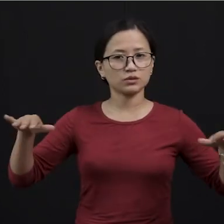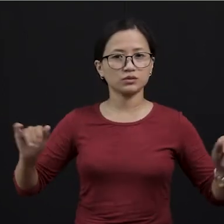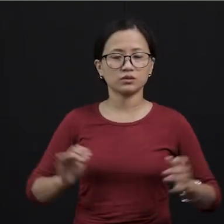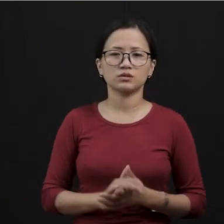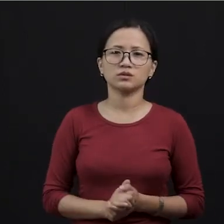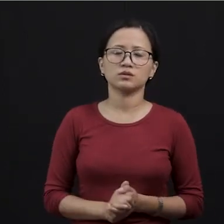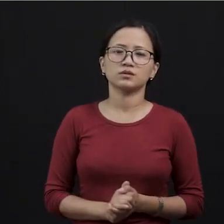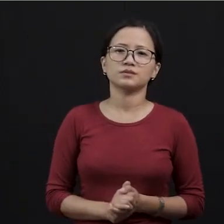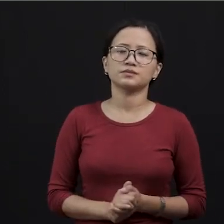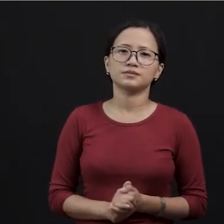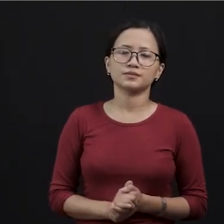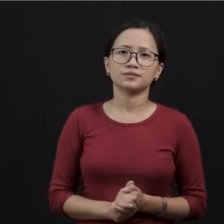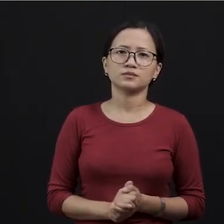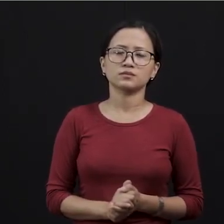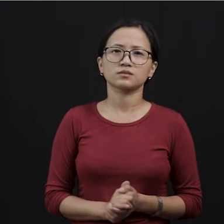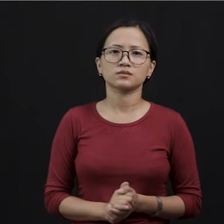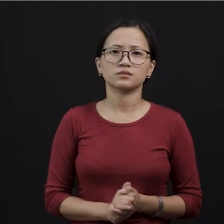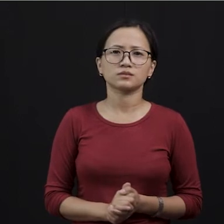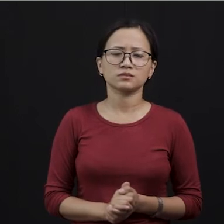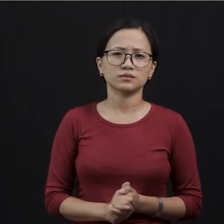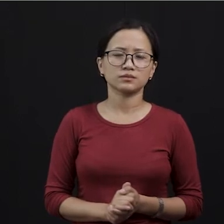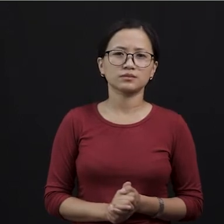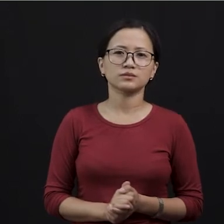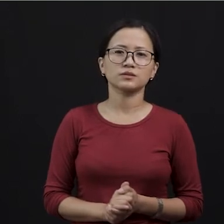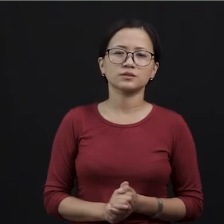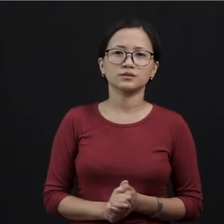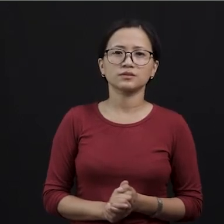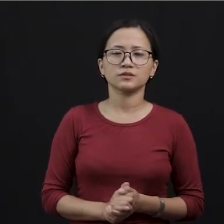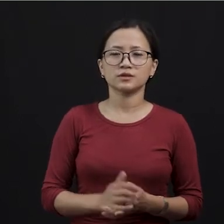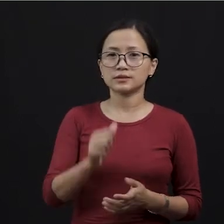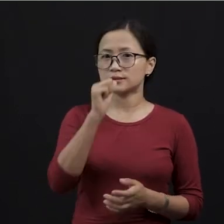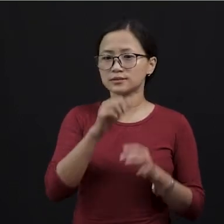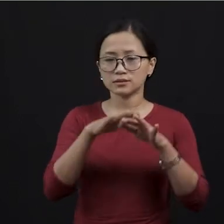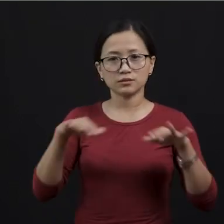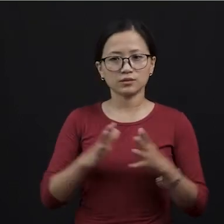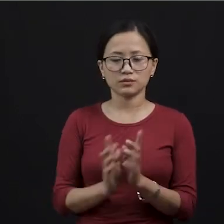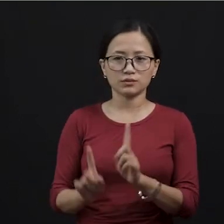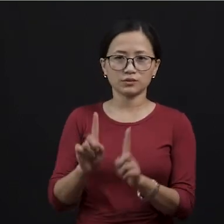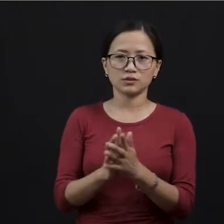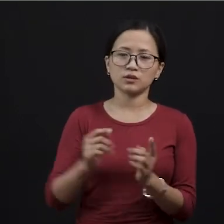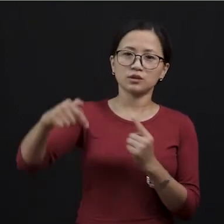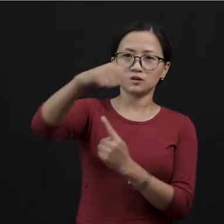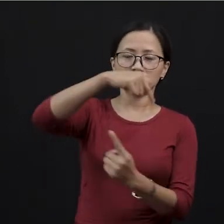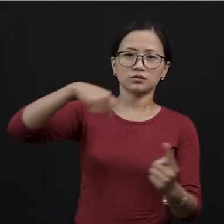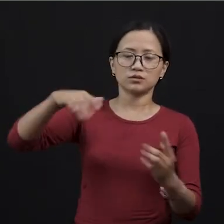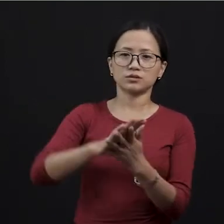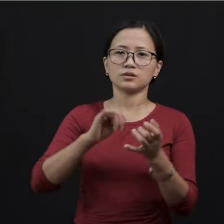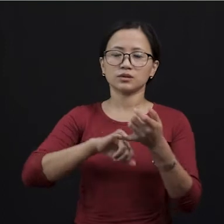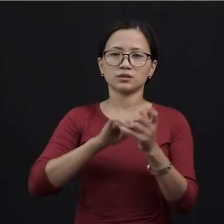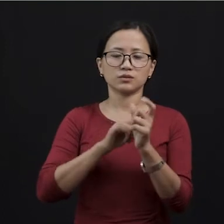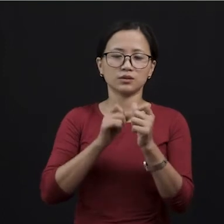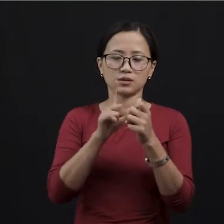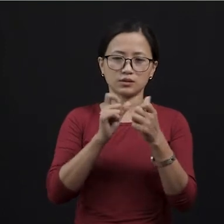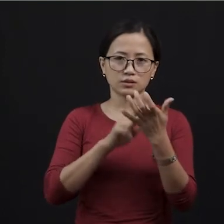Because it's very salty. So, usually in the sea, plants are surrounded by saline water.